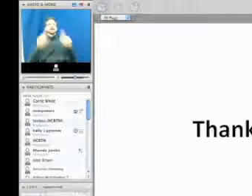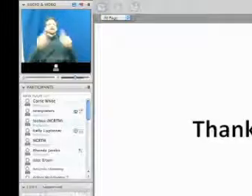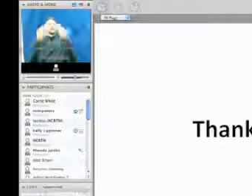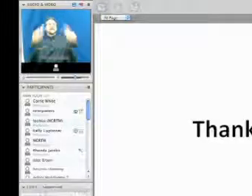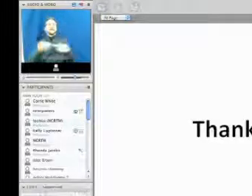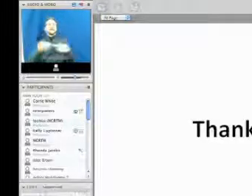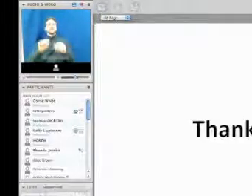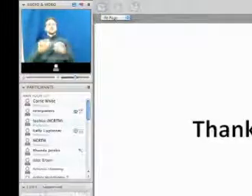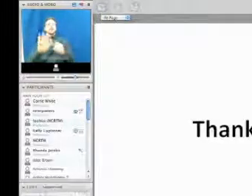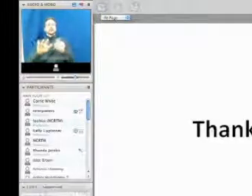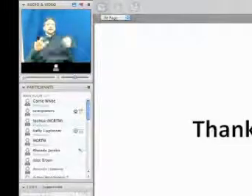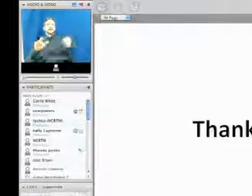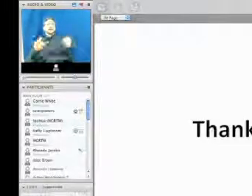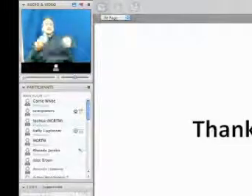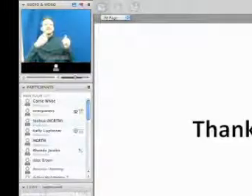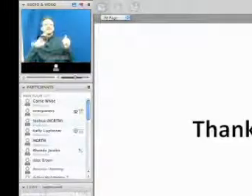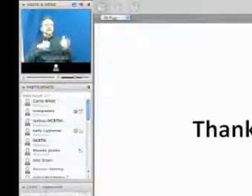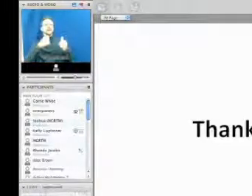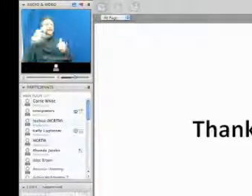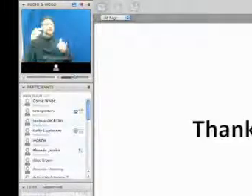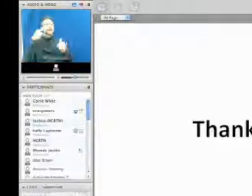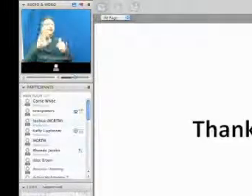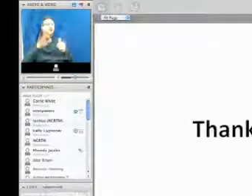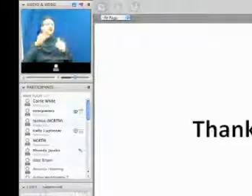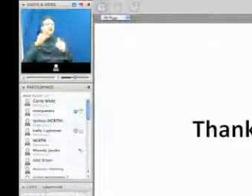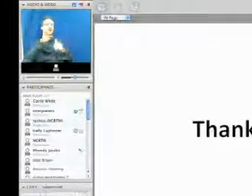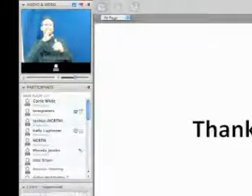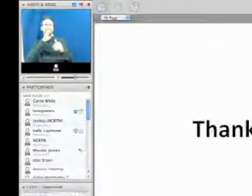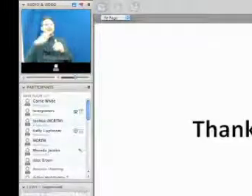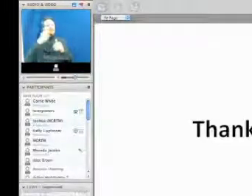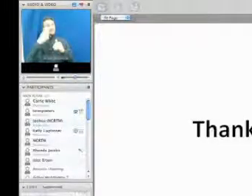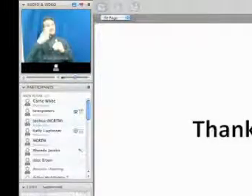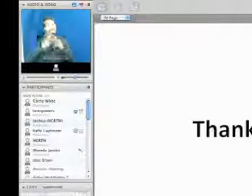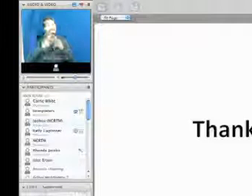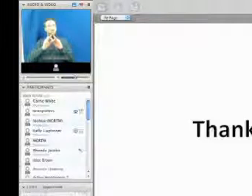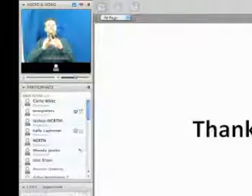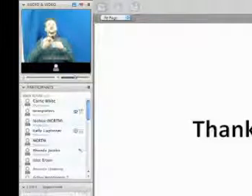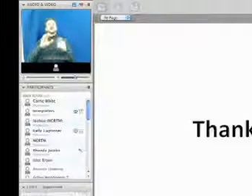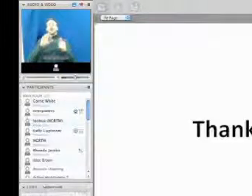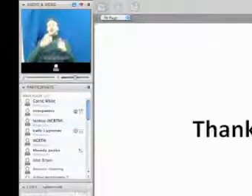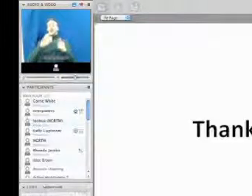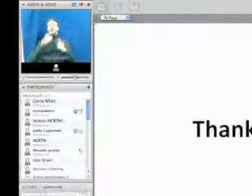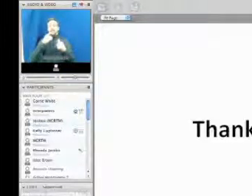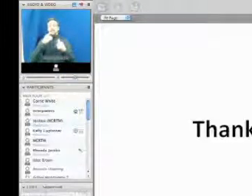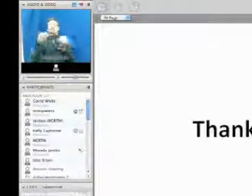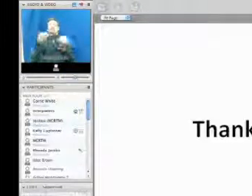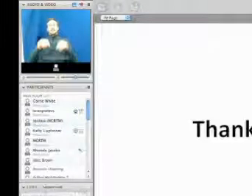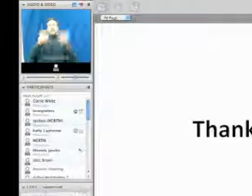Carrie, we're not hearing your audio. I'm seeing the interpreters talking, so I know you're talking, but there's no audio coming through.